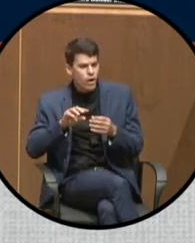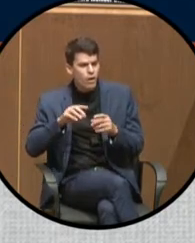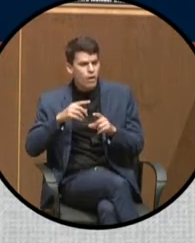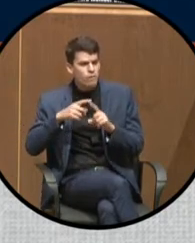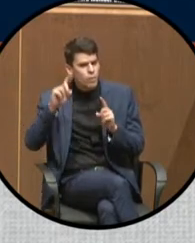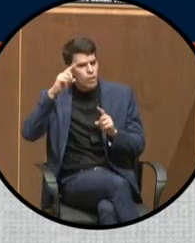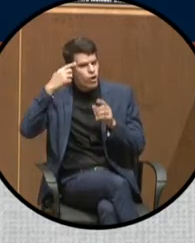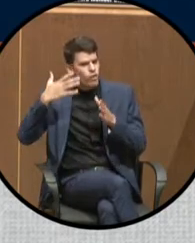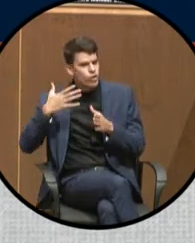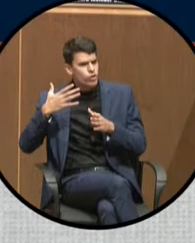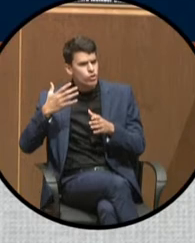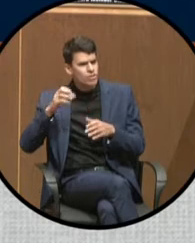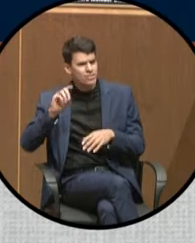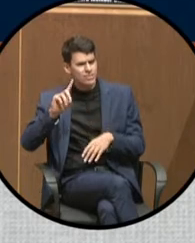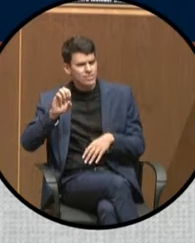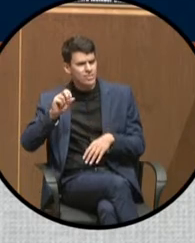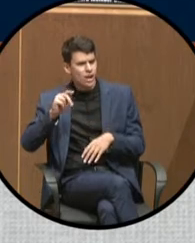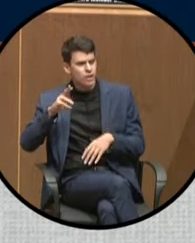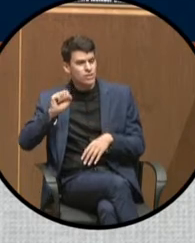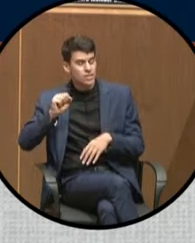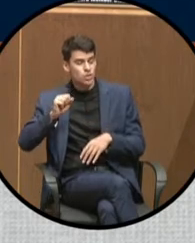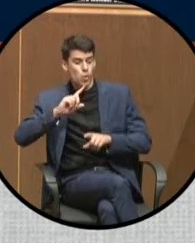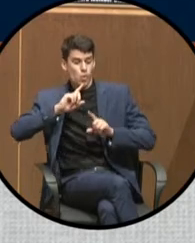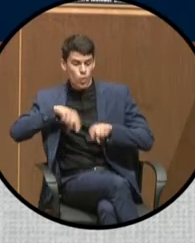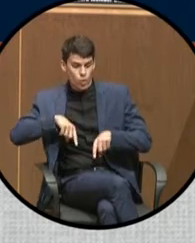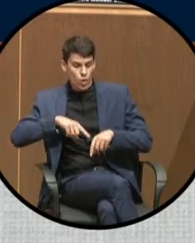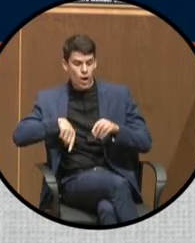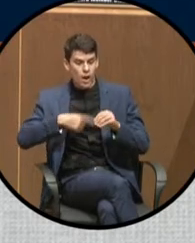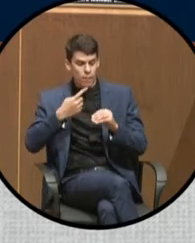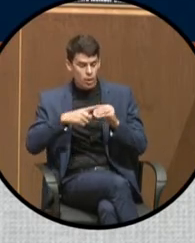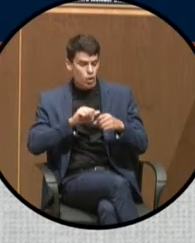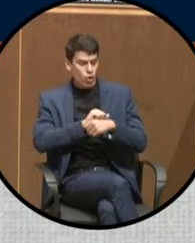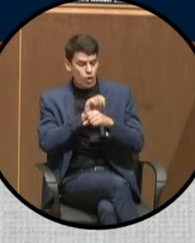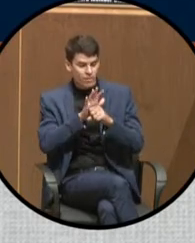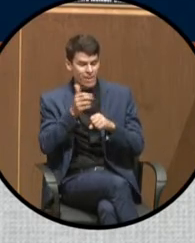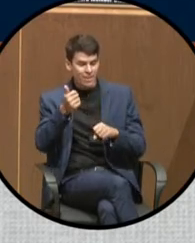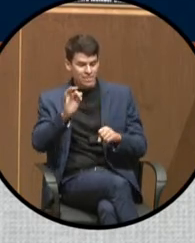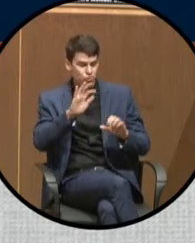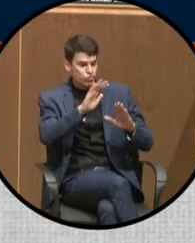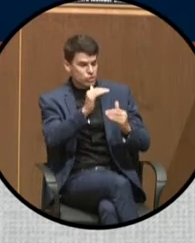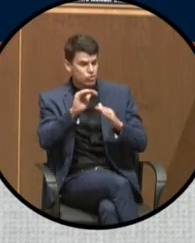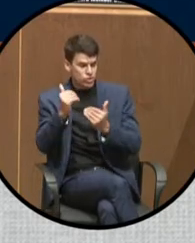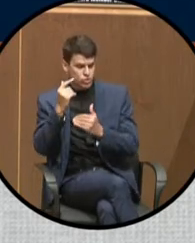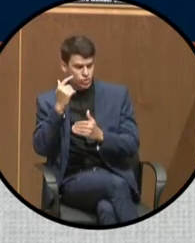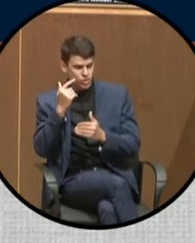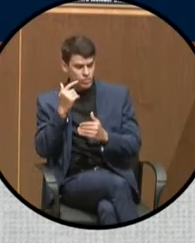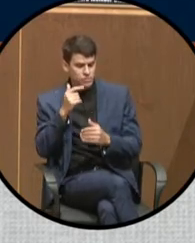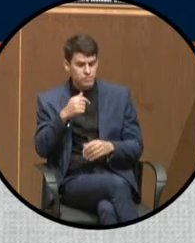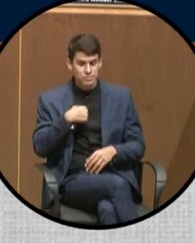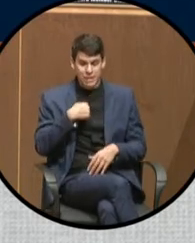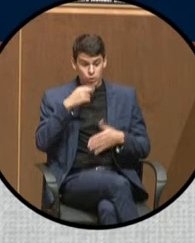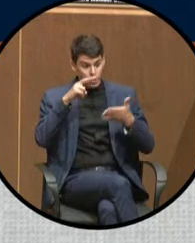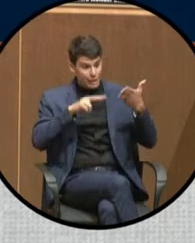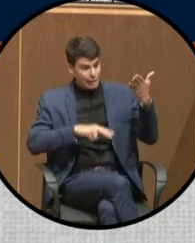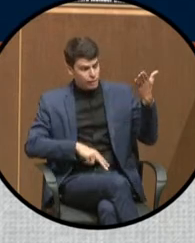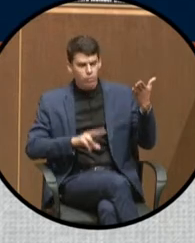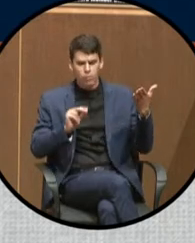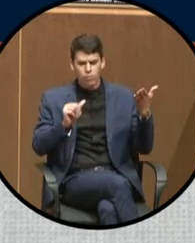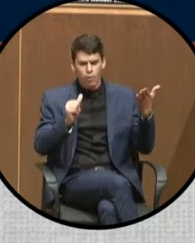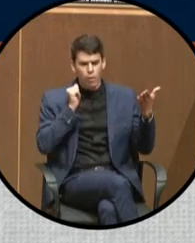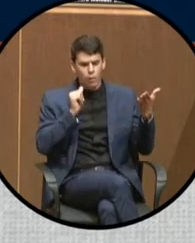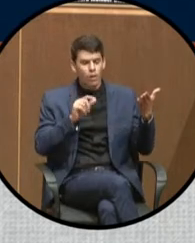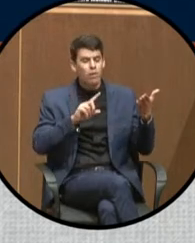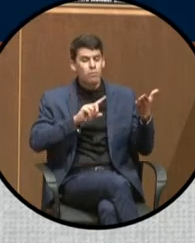recent executive orders regarding local government COVID-19 restrictions and orders. I don't need to read the whole thing,